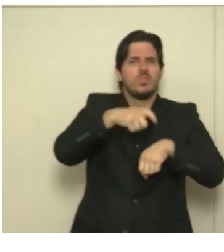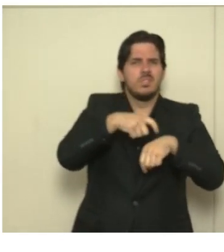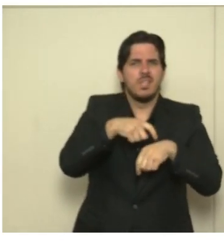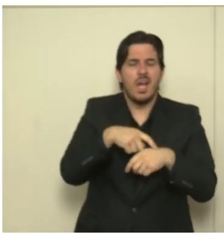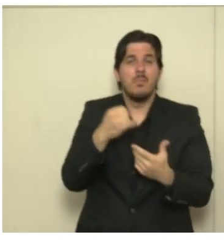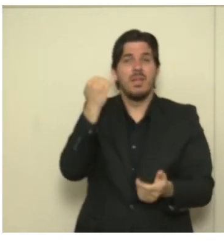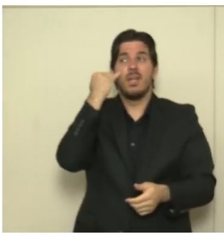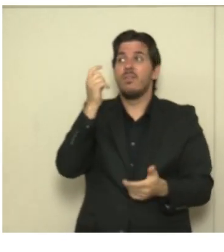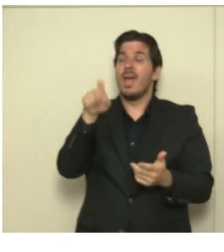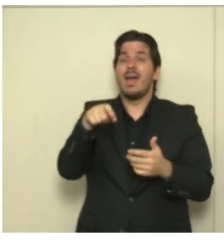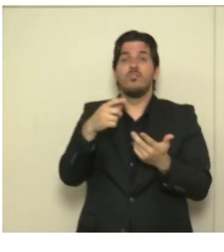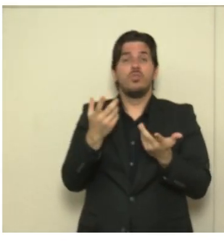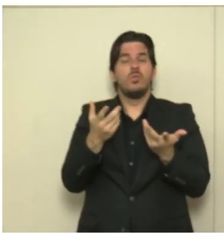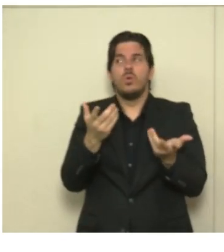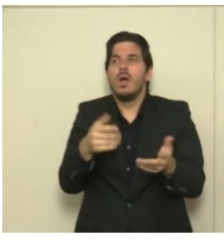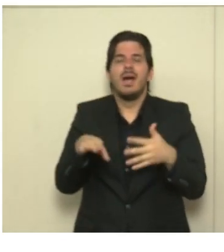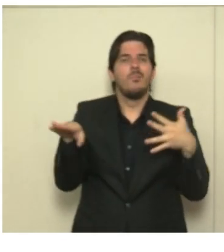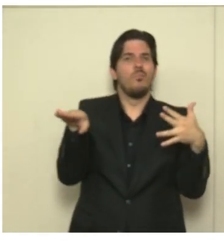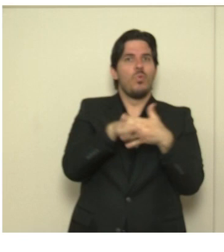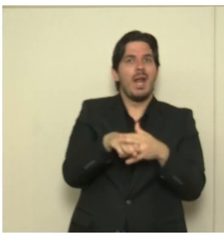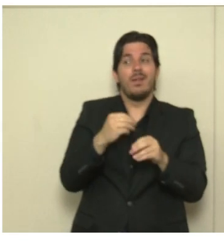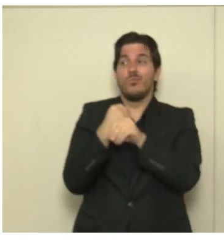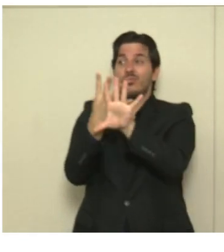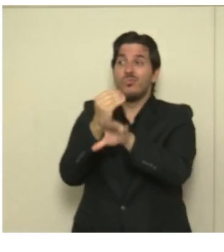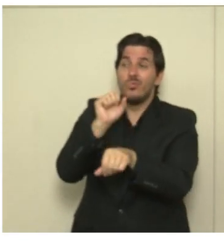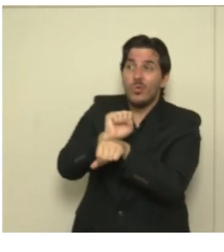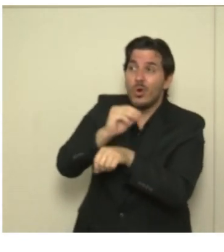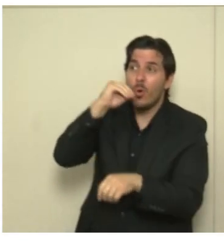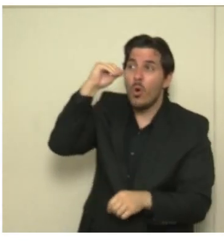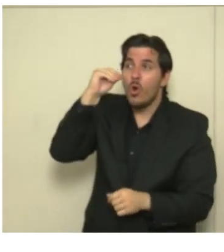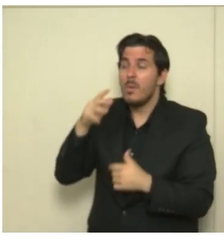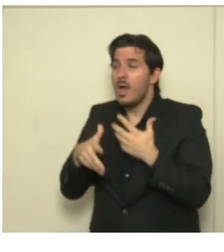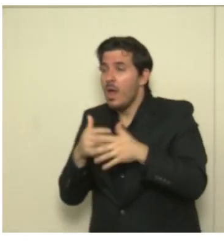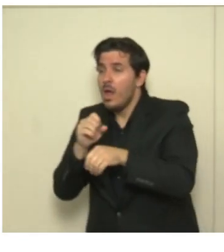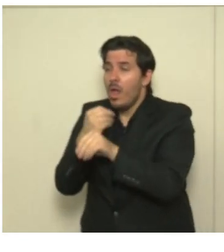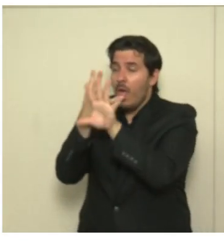your telework environment and take a break and stretch your legs to go